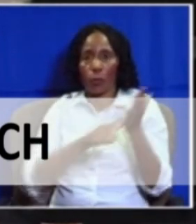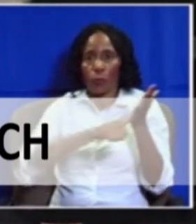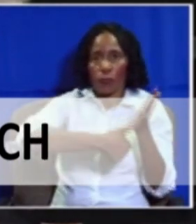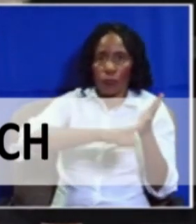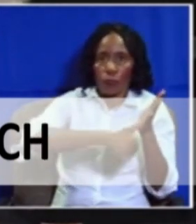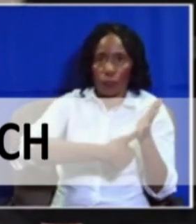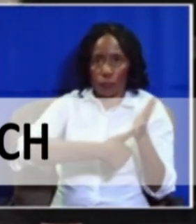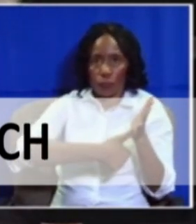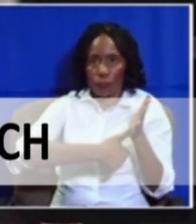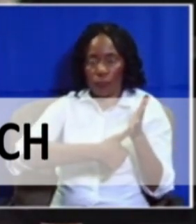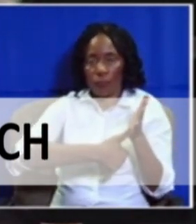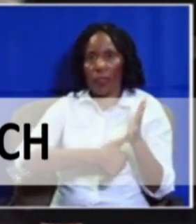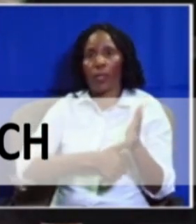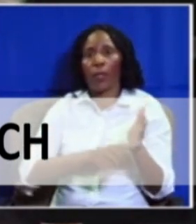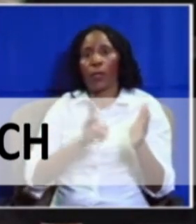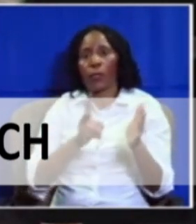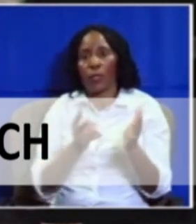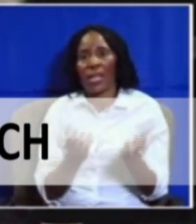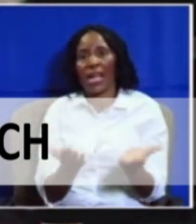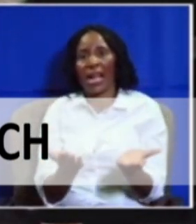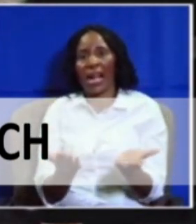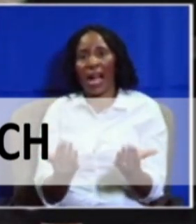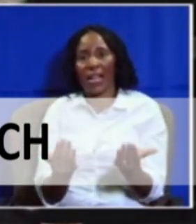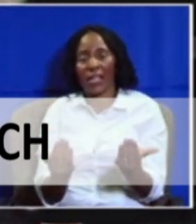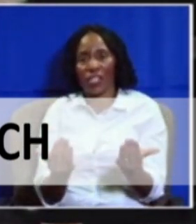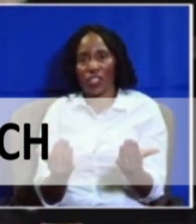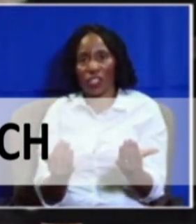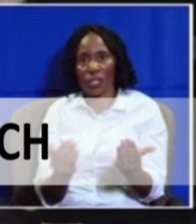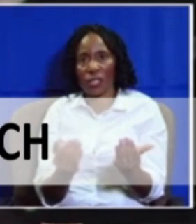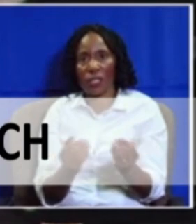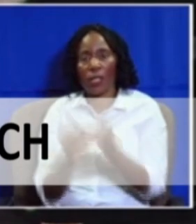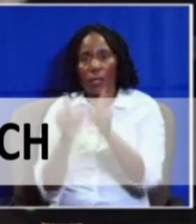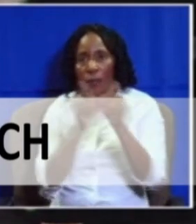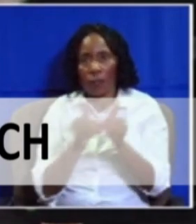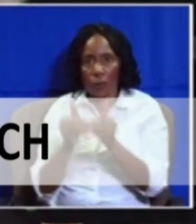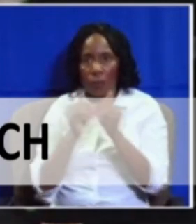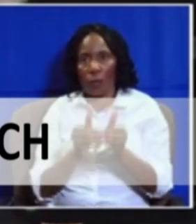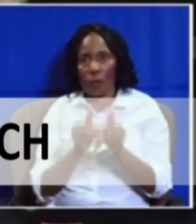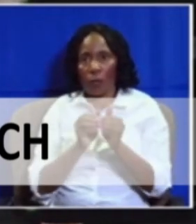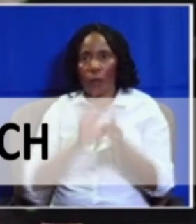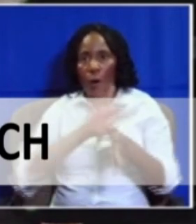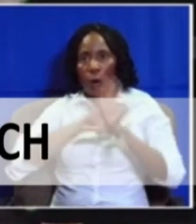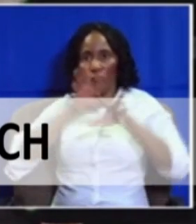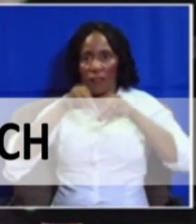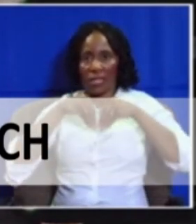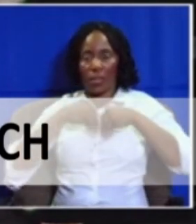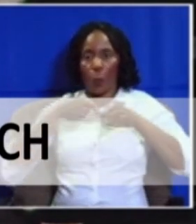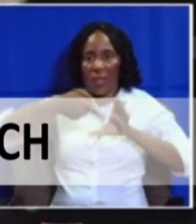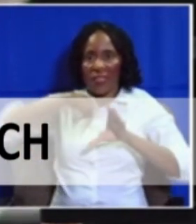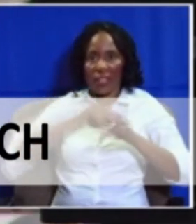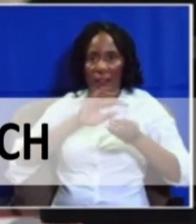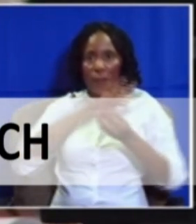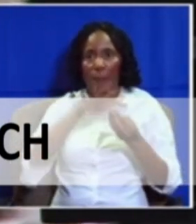is to encourage the care of orphans within families rather than foster care.